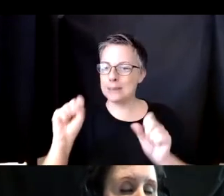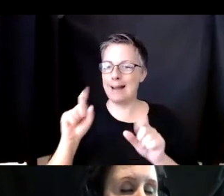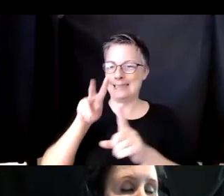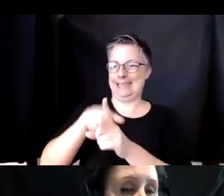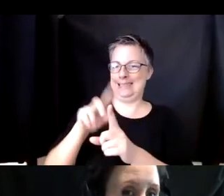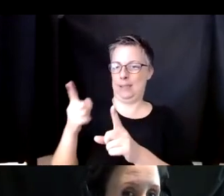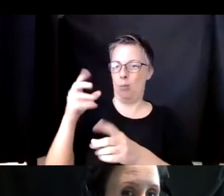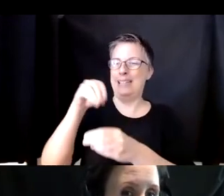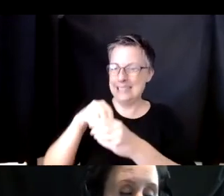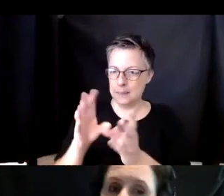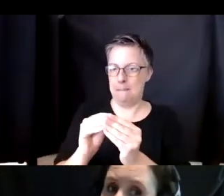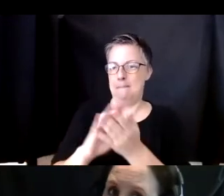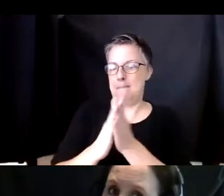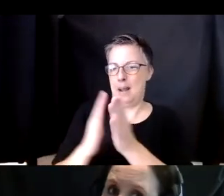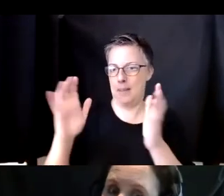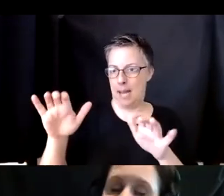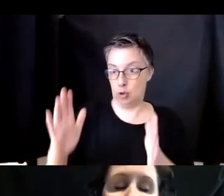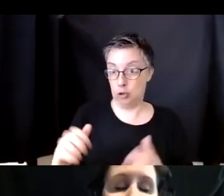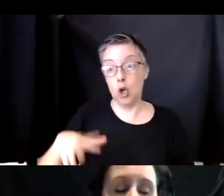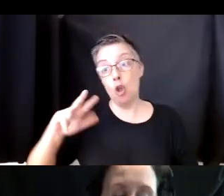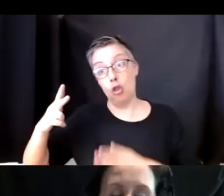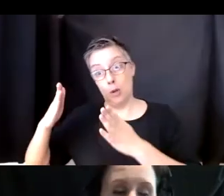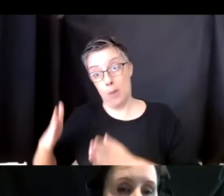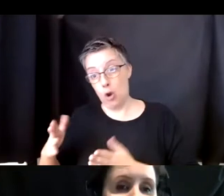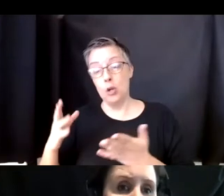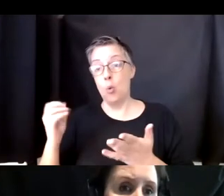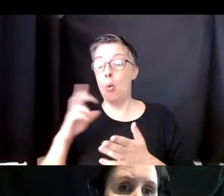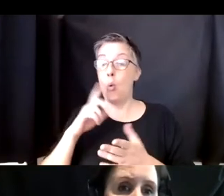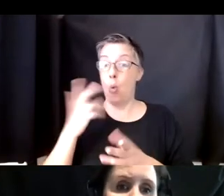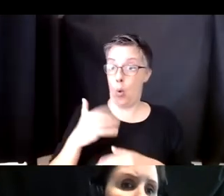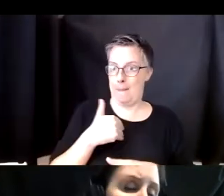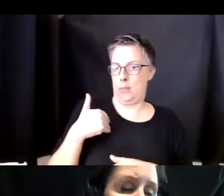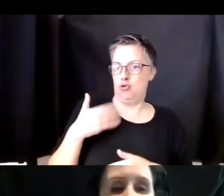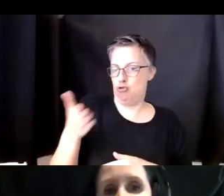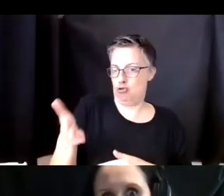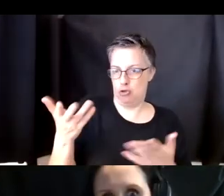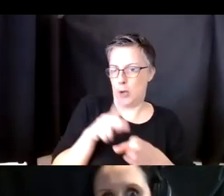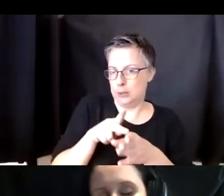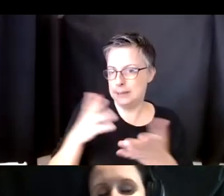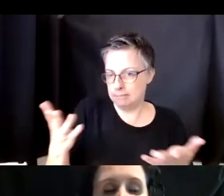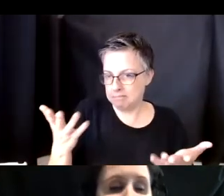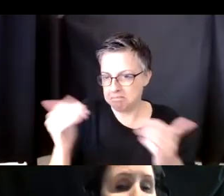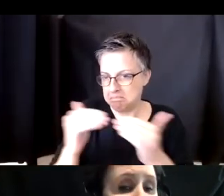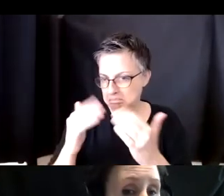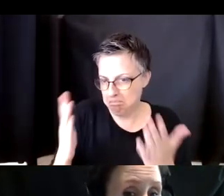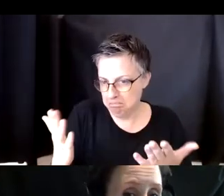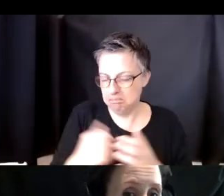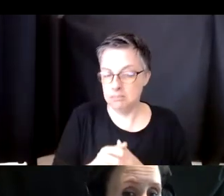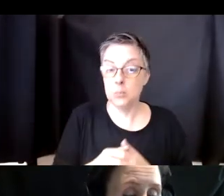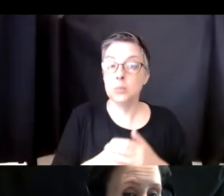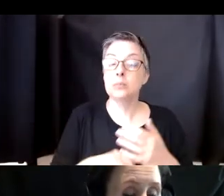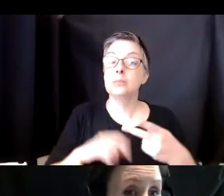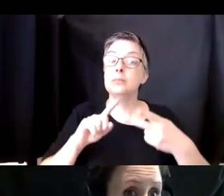to be the captioner, whether it's a third party or another person, a participant, your colleague. Now the